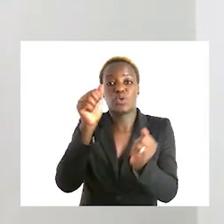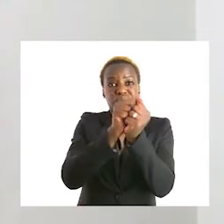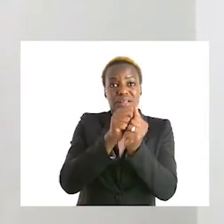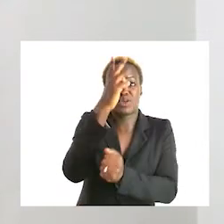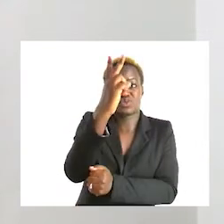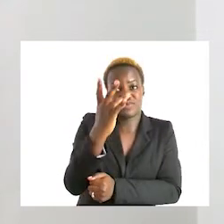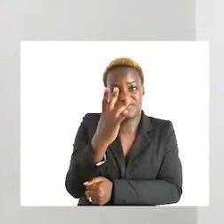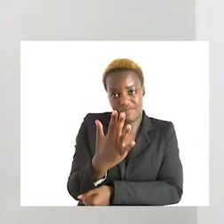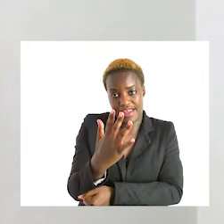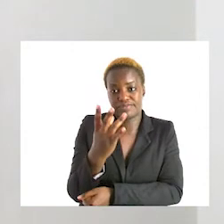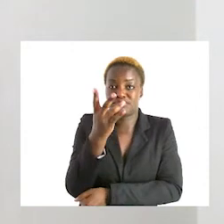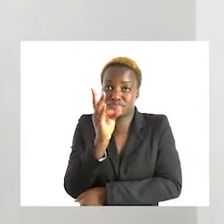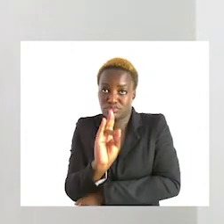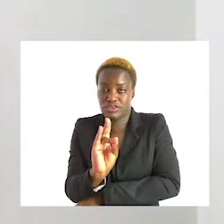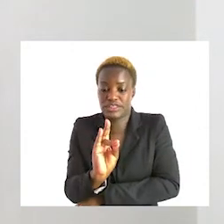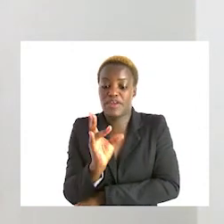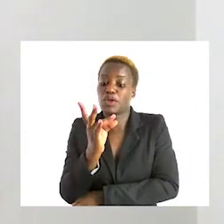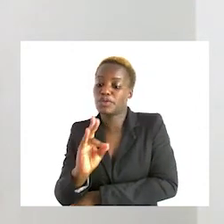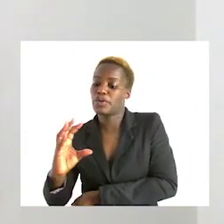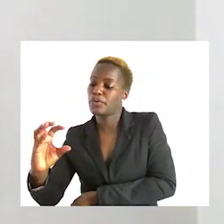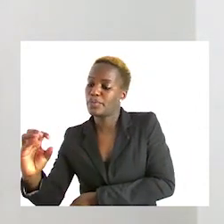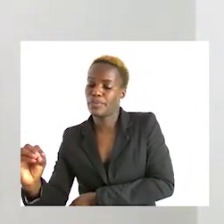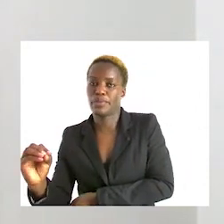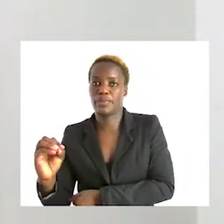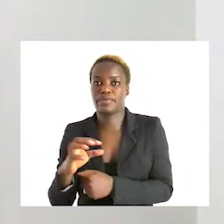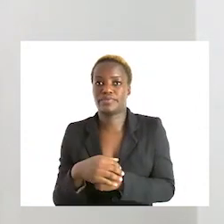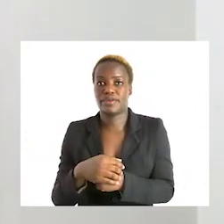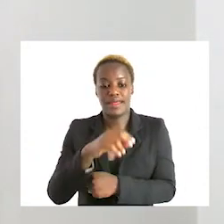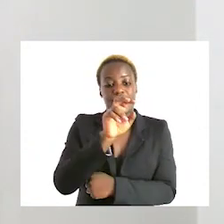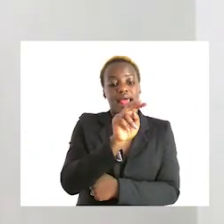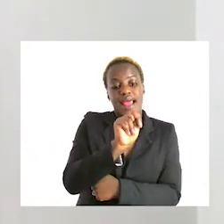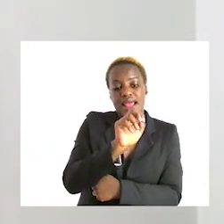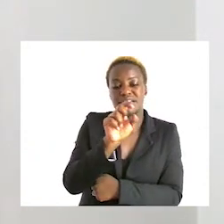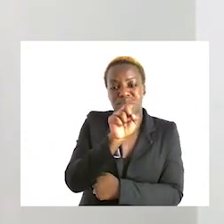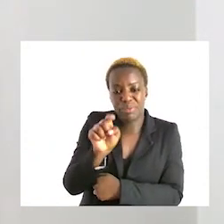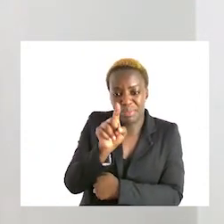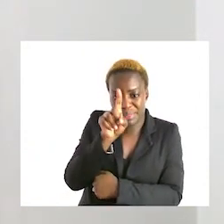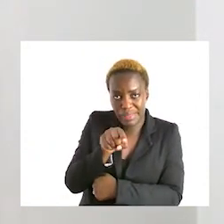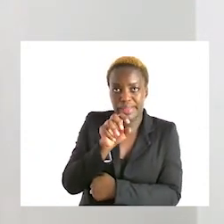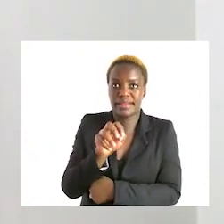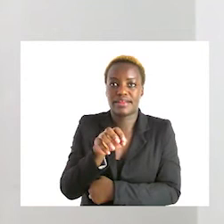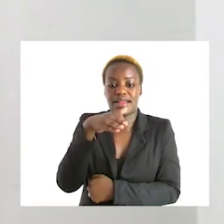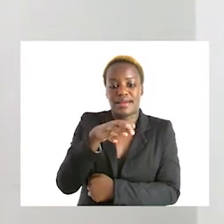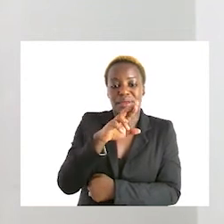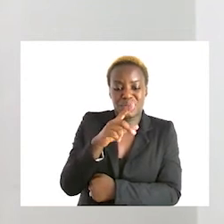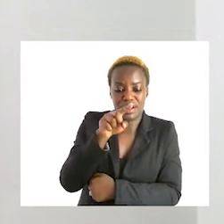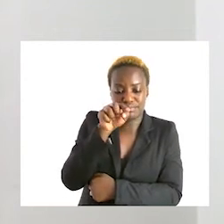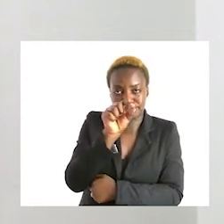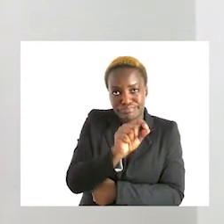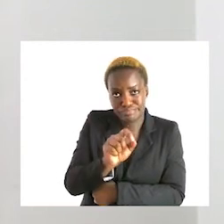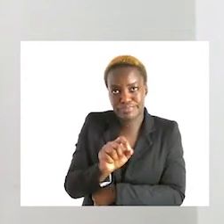The sign of the Namibian dollar just comes down. And so